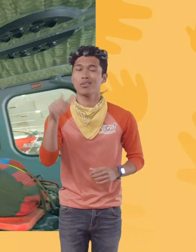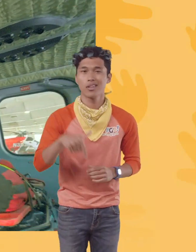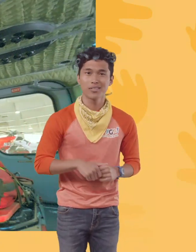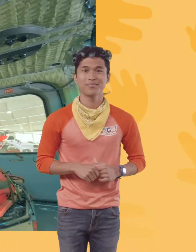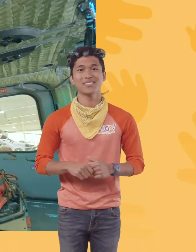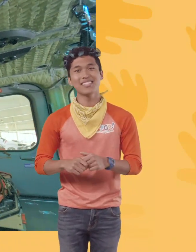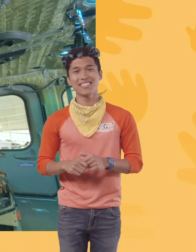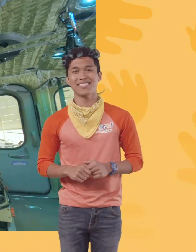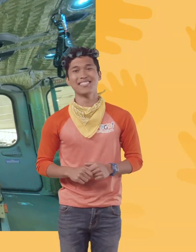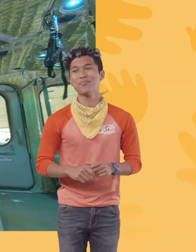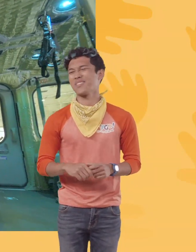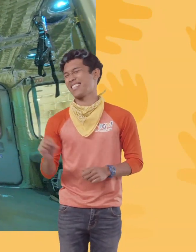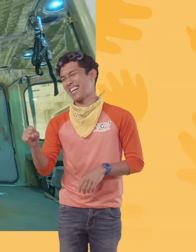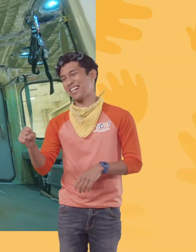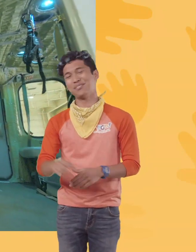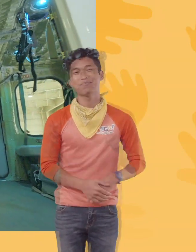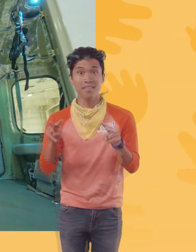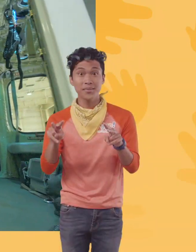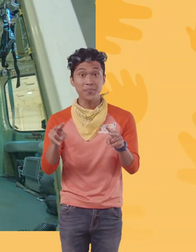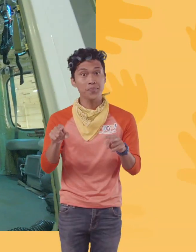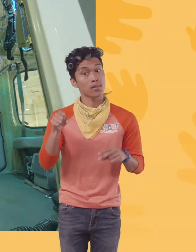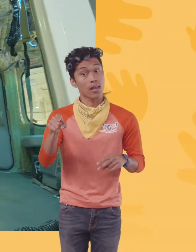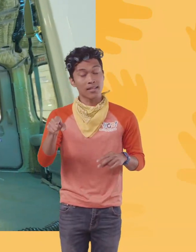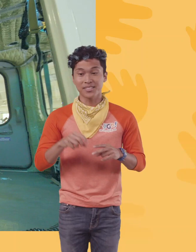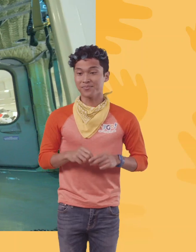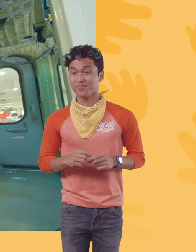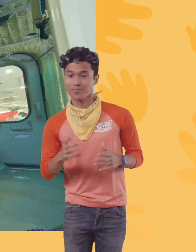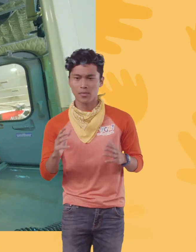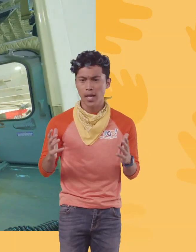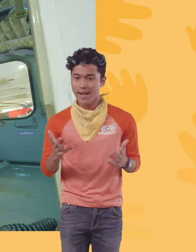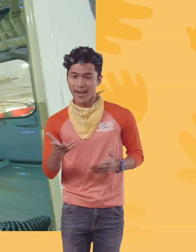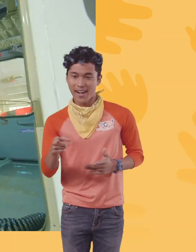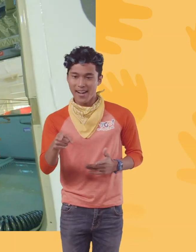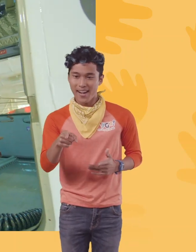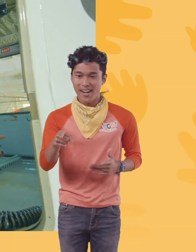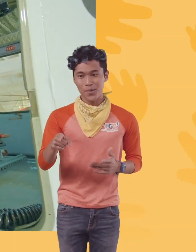later. But for now, look at this. This,